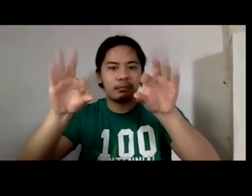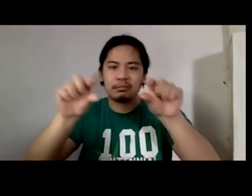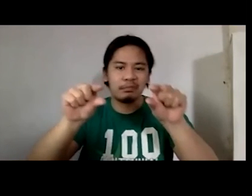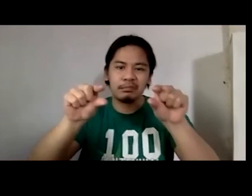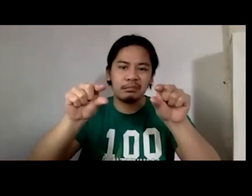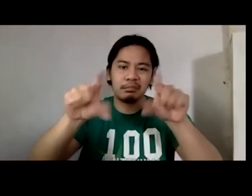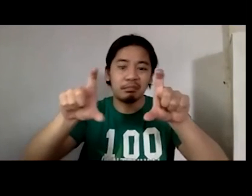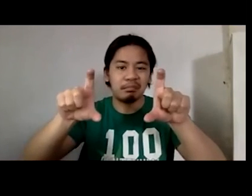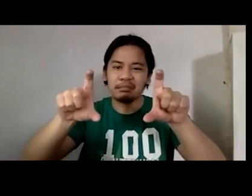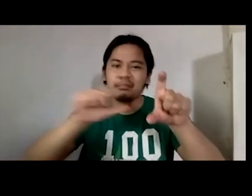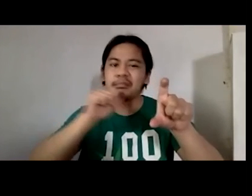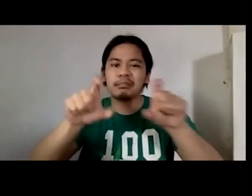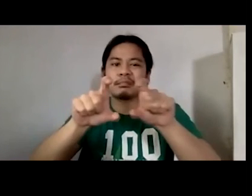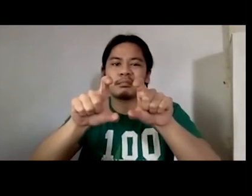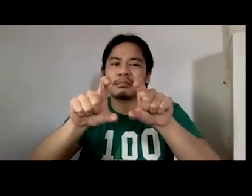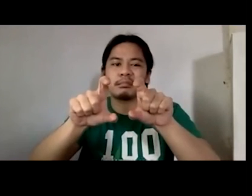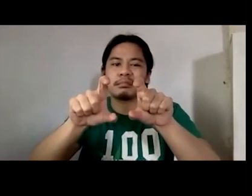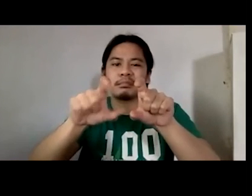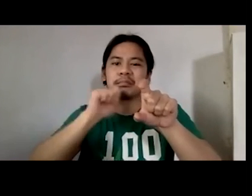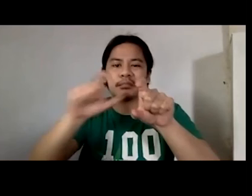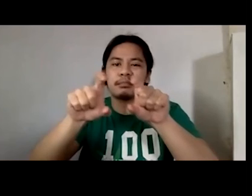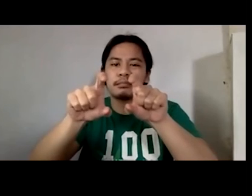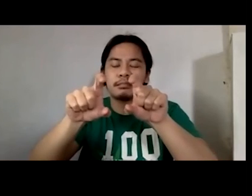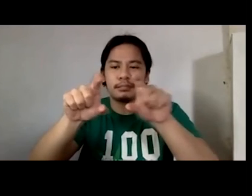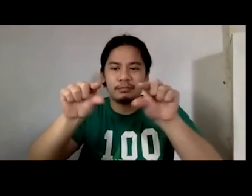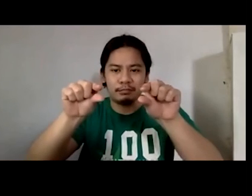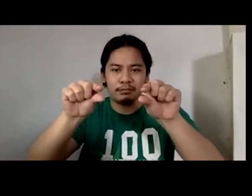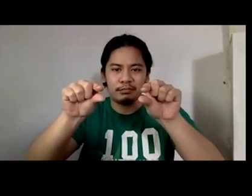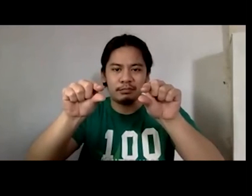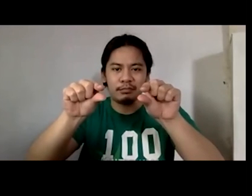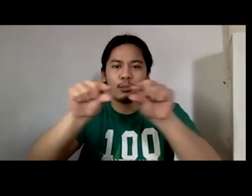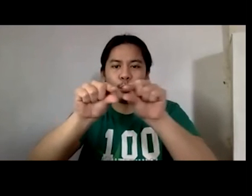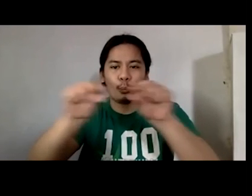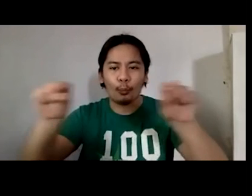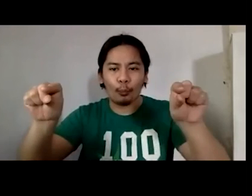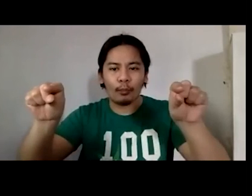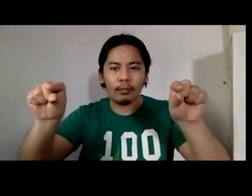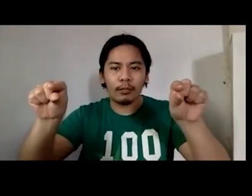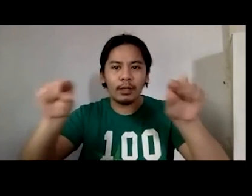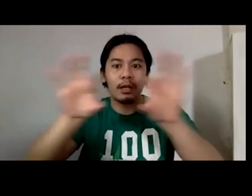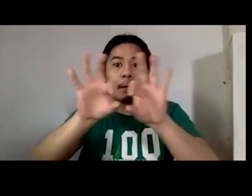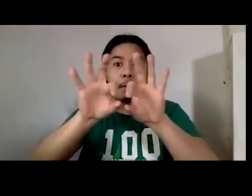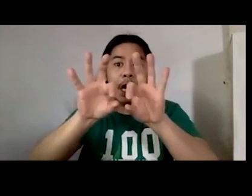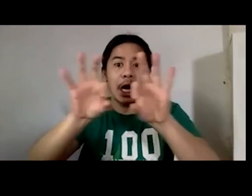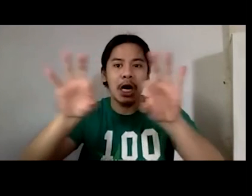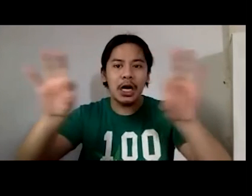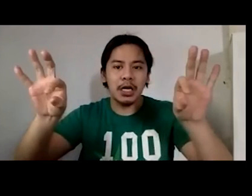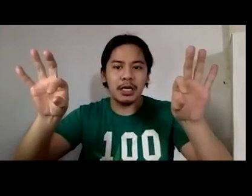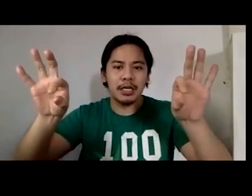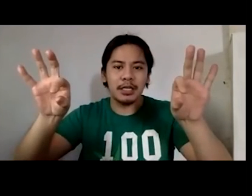this? Yes, yes. Okay. But not big, just a little to indicate